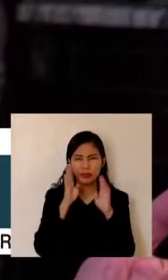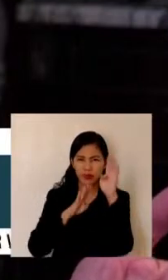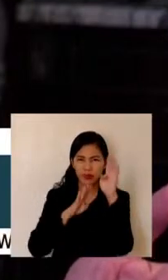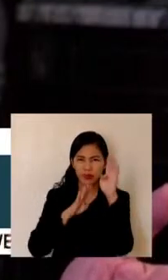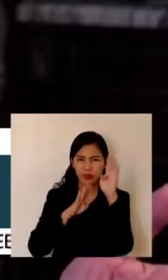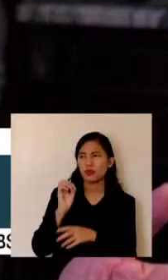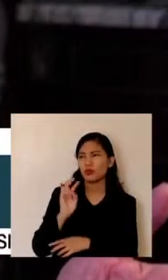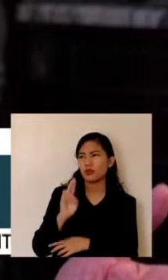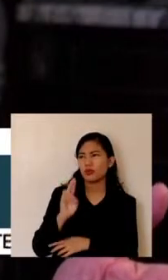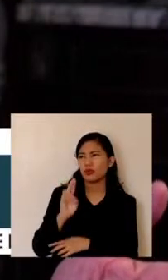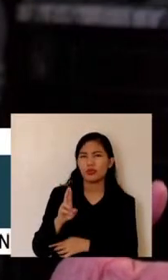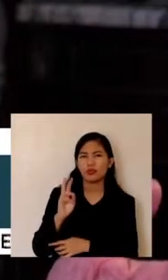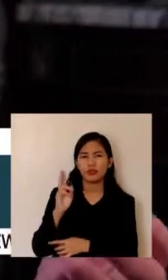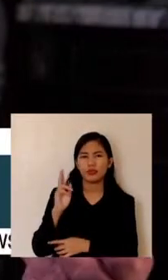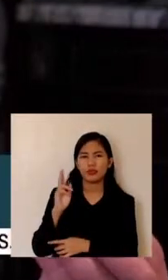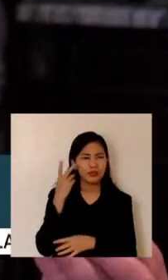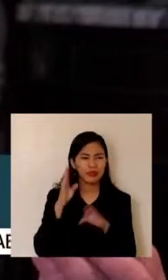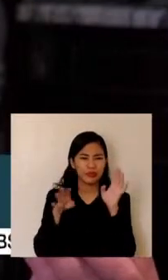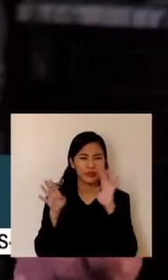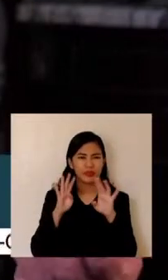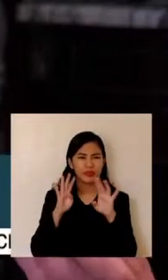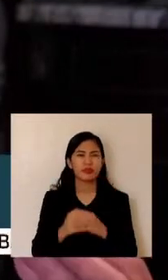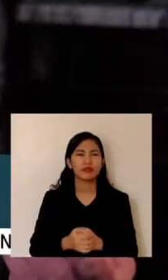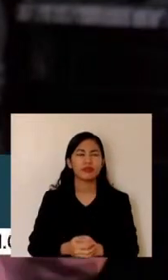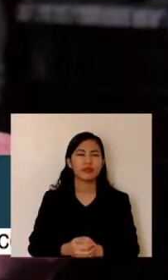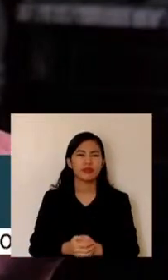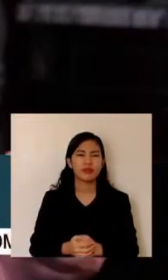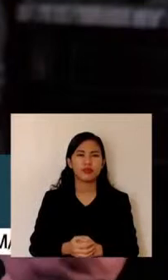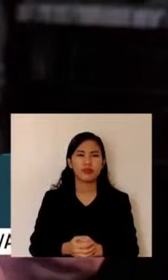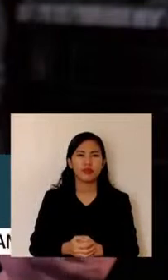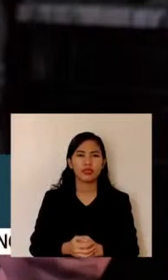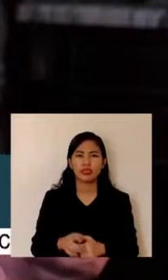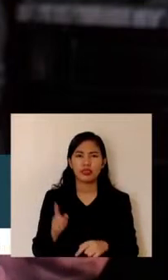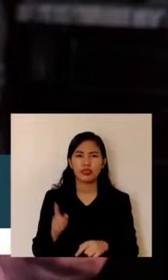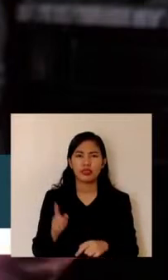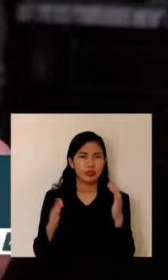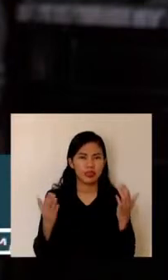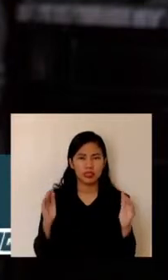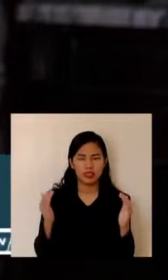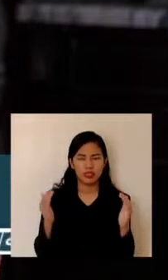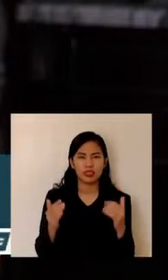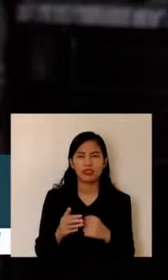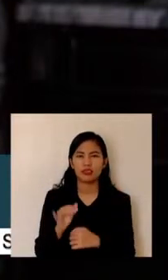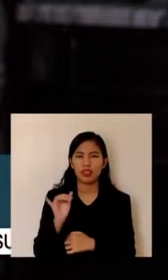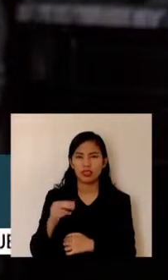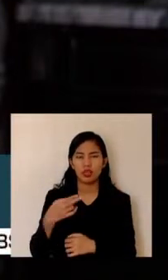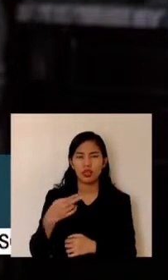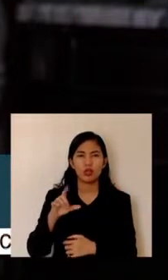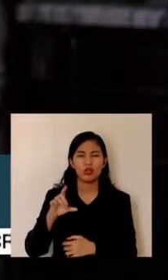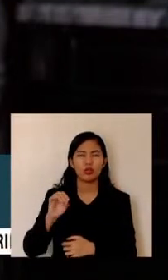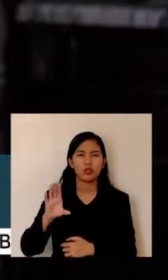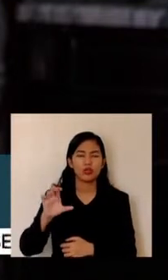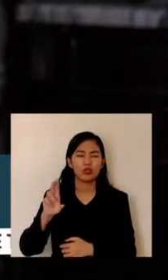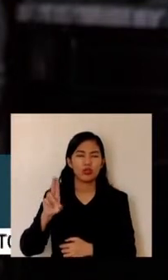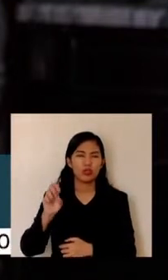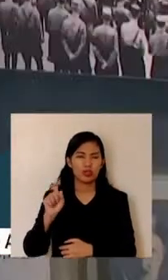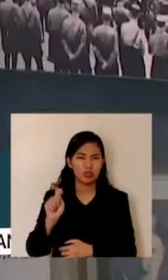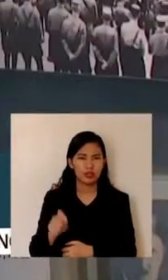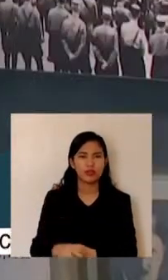problem? Nothing to compare. Please leave the word Holocaust for the Holocaust and nothing but